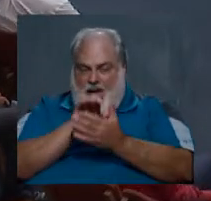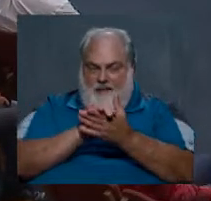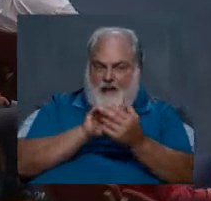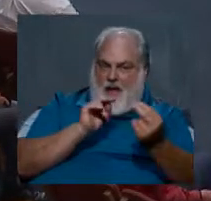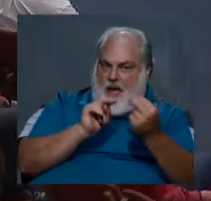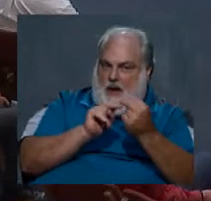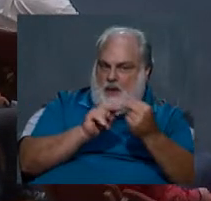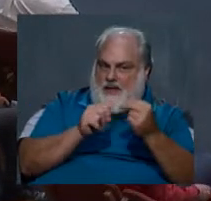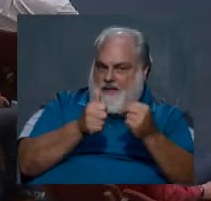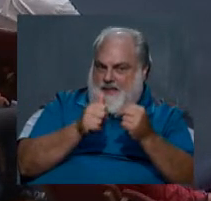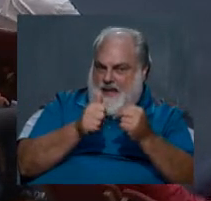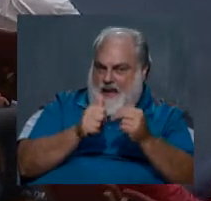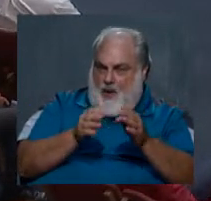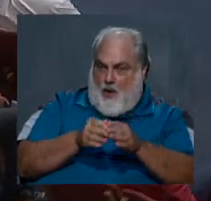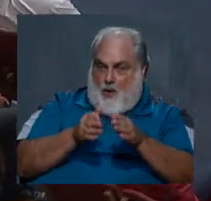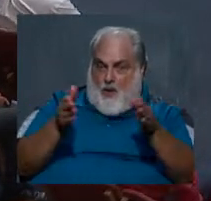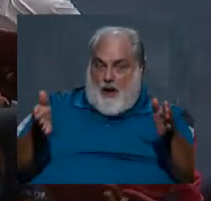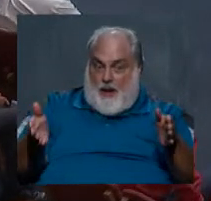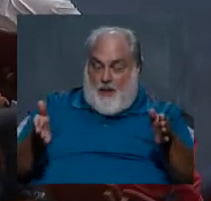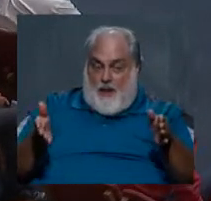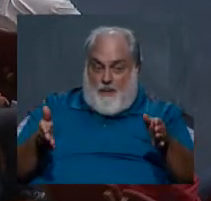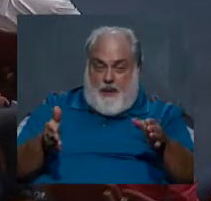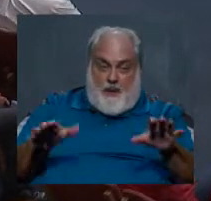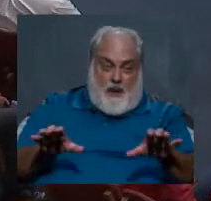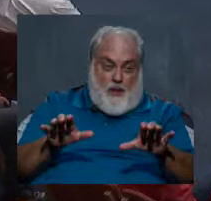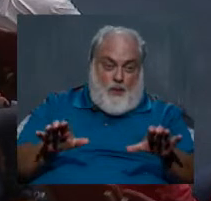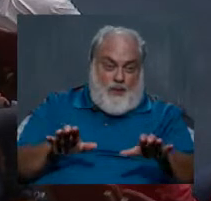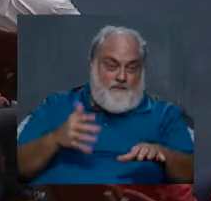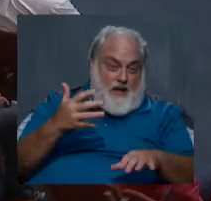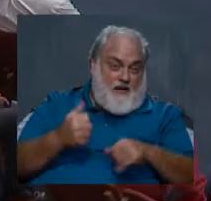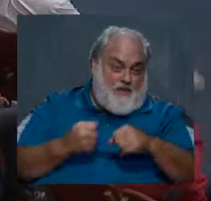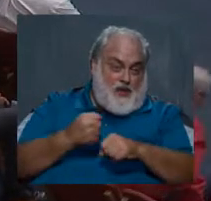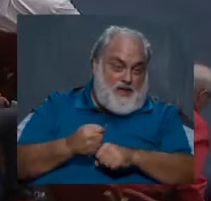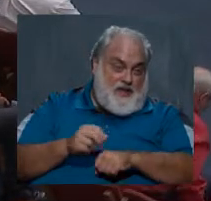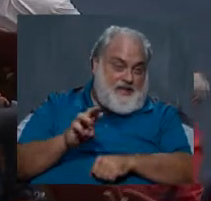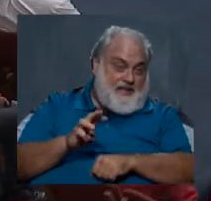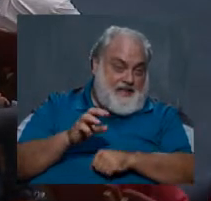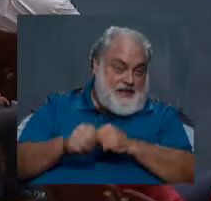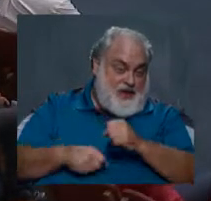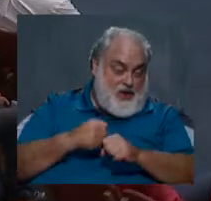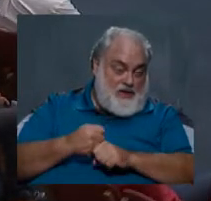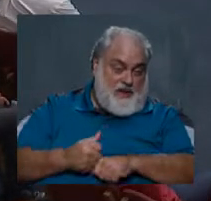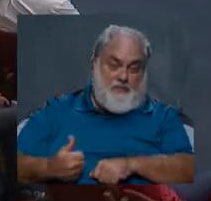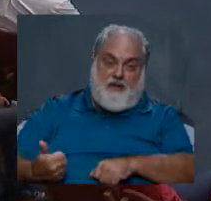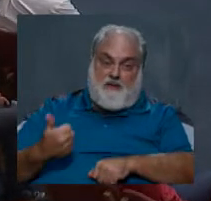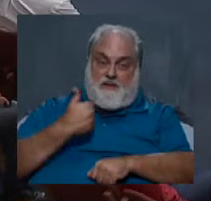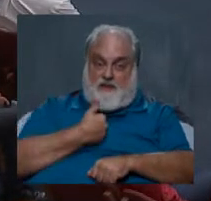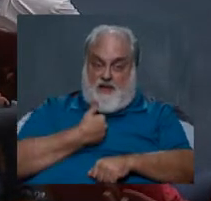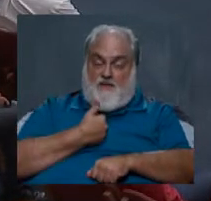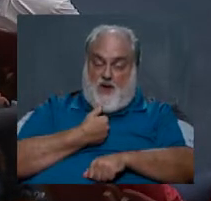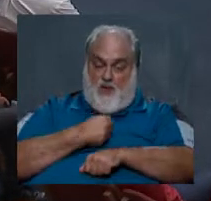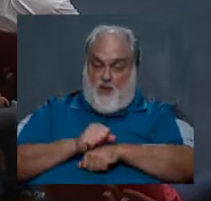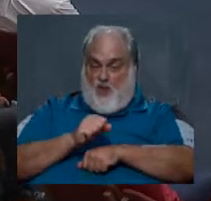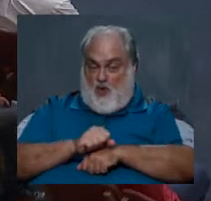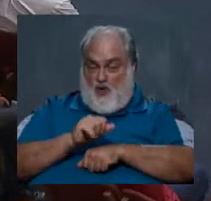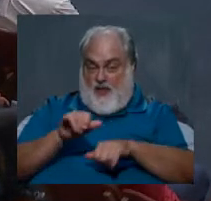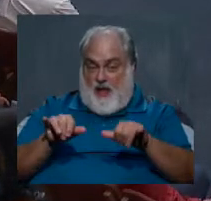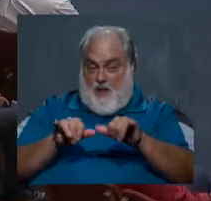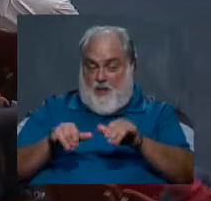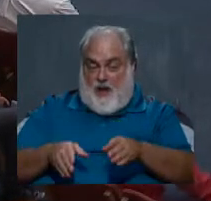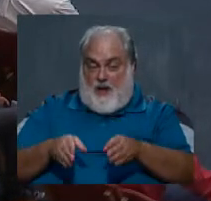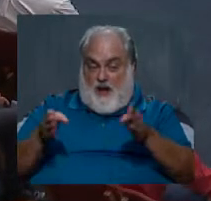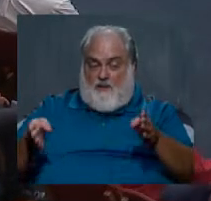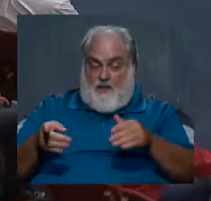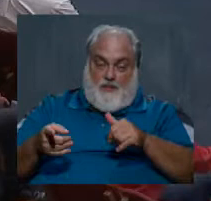10 widening will be done within 5-6 years, I worked on Highway 10 widening from